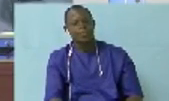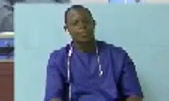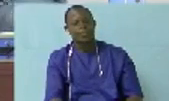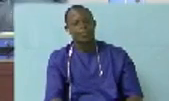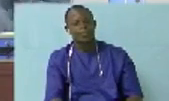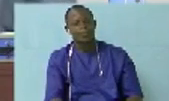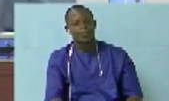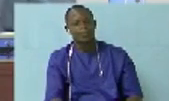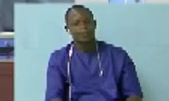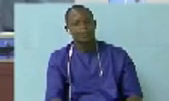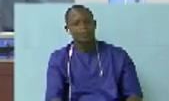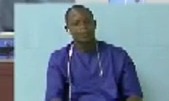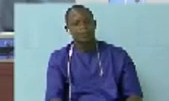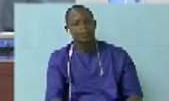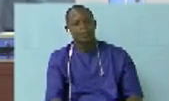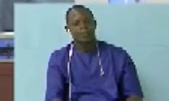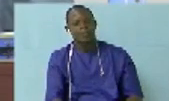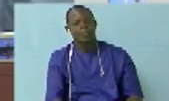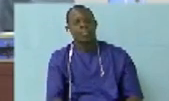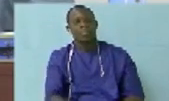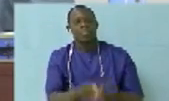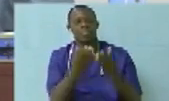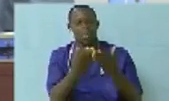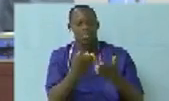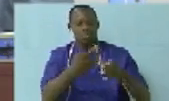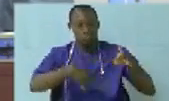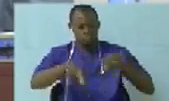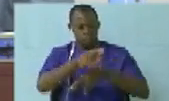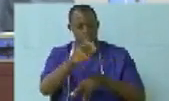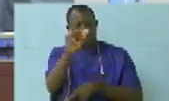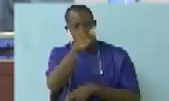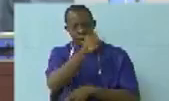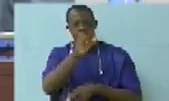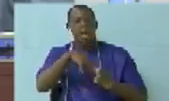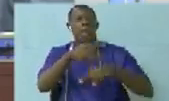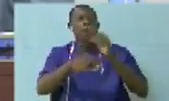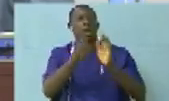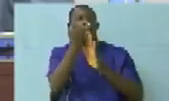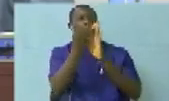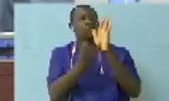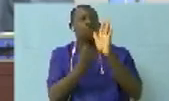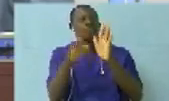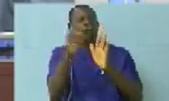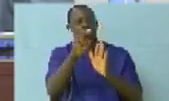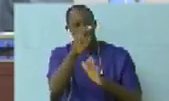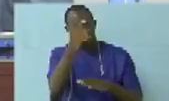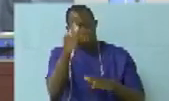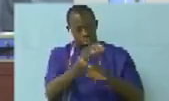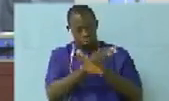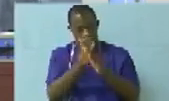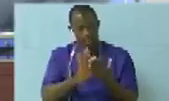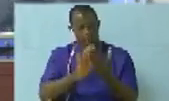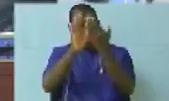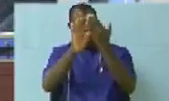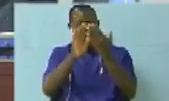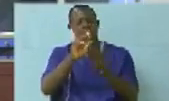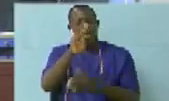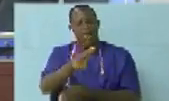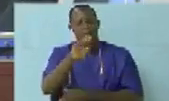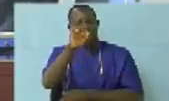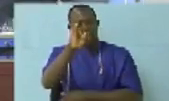kuwala. So let's go back to the issue of your presence at the NIA.